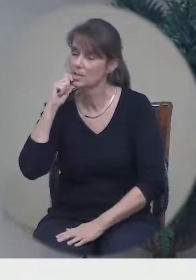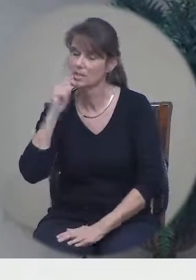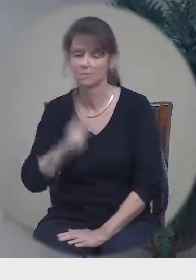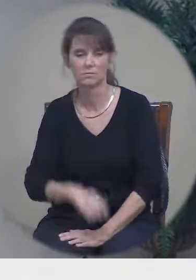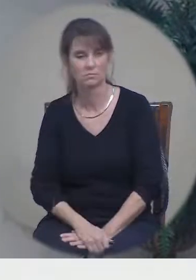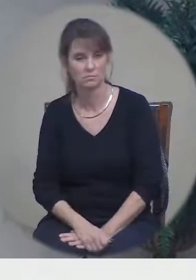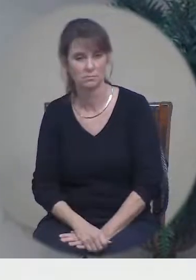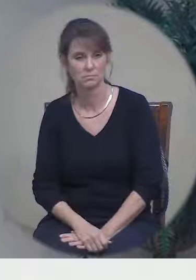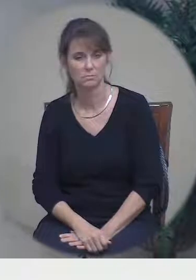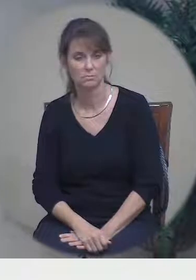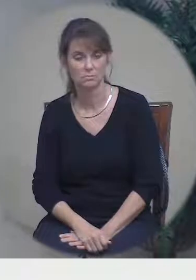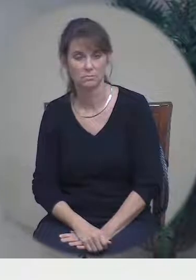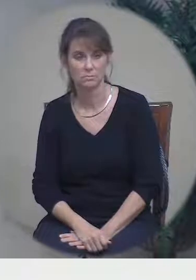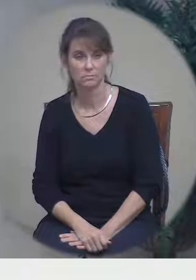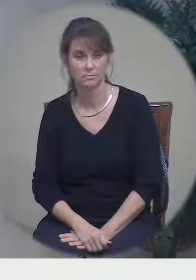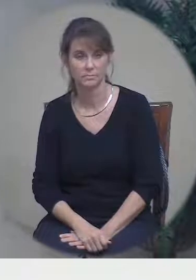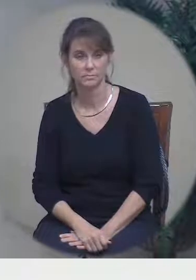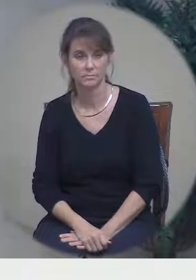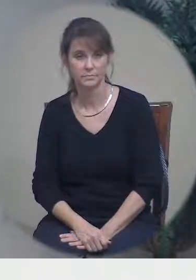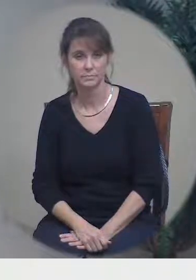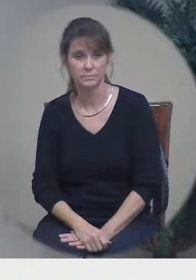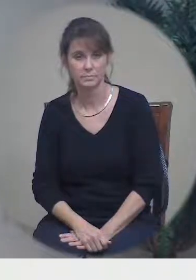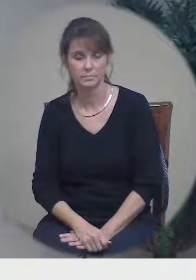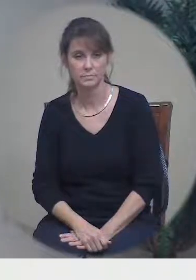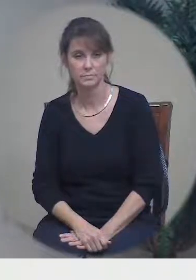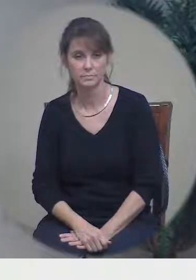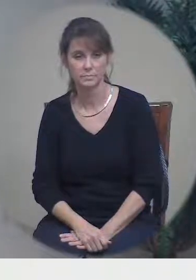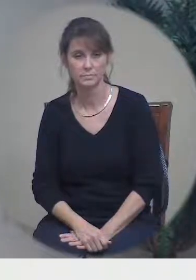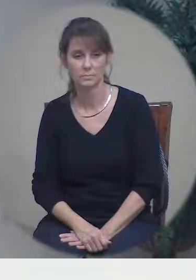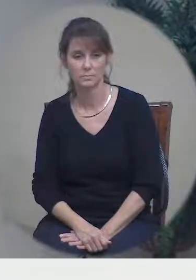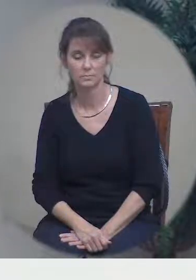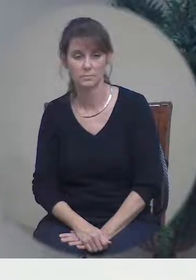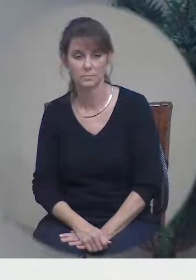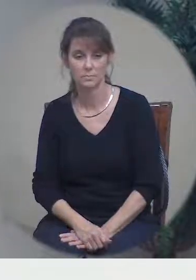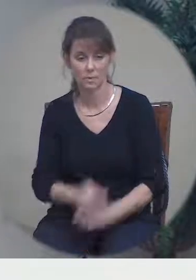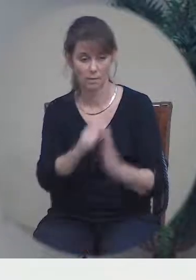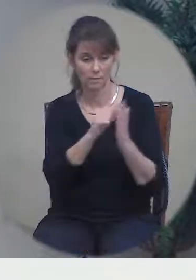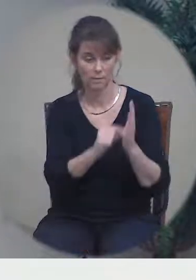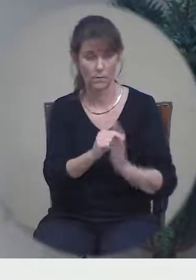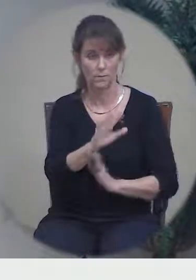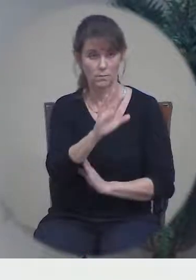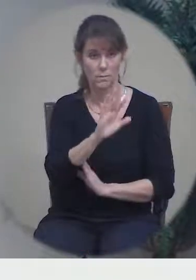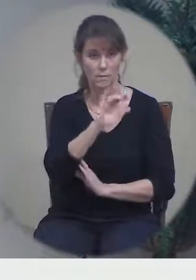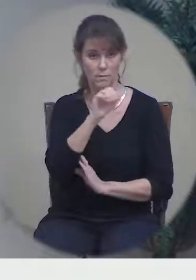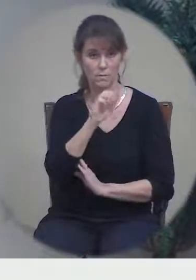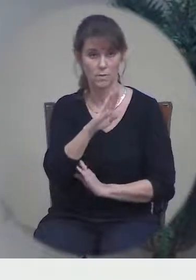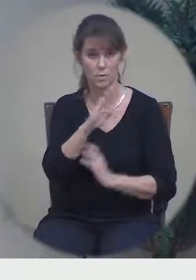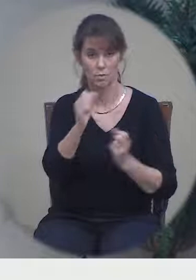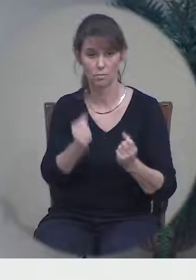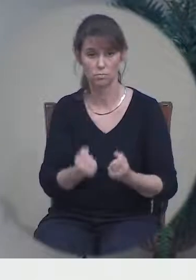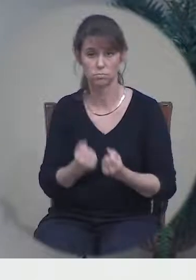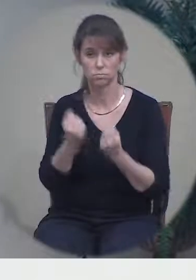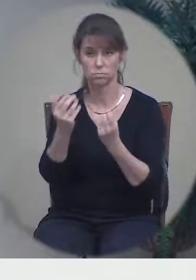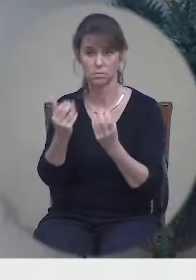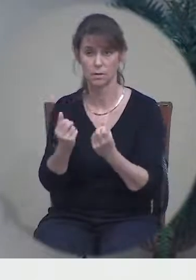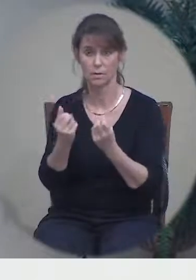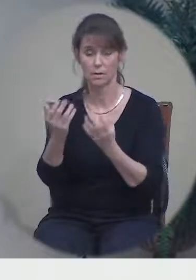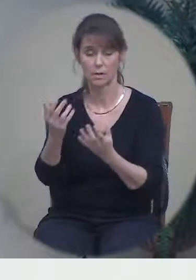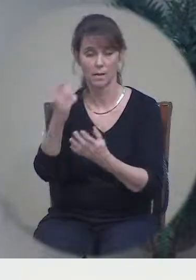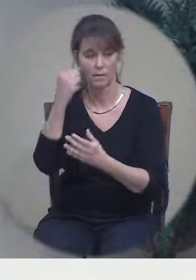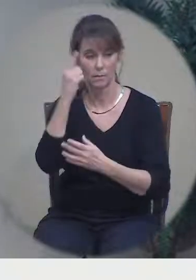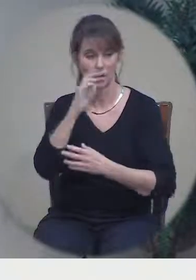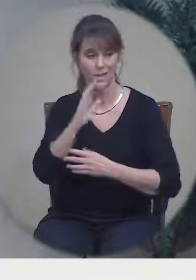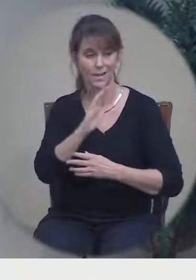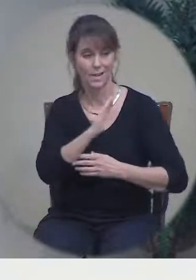he offer sacrifices for his children? In verse 5. Is because, he said, they may